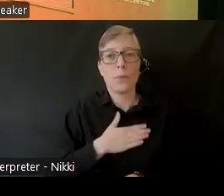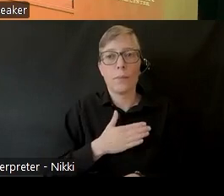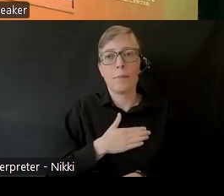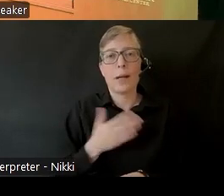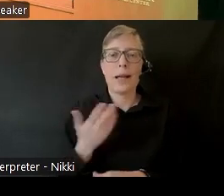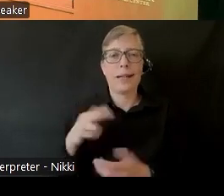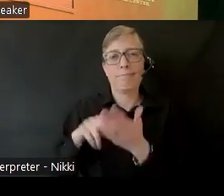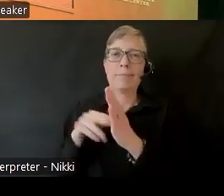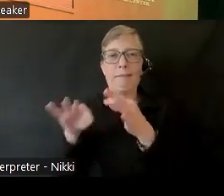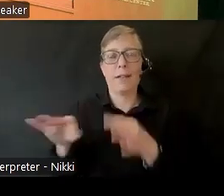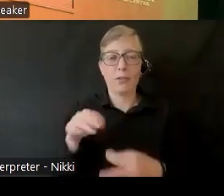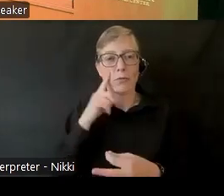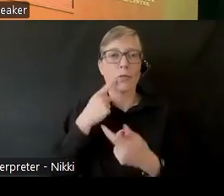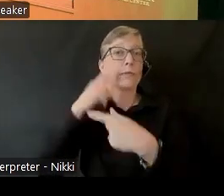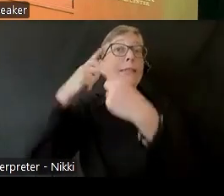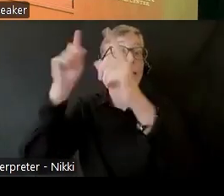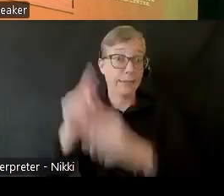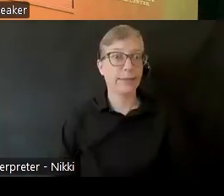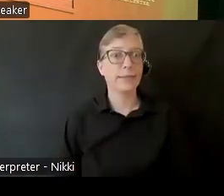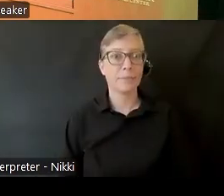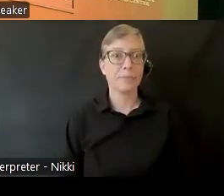what success means.